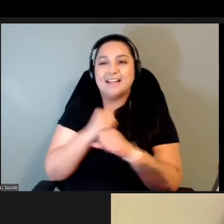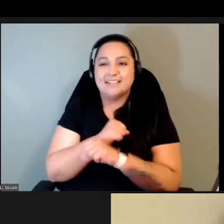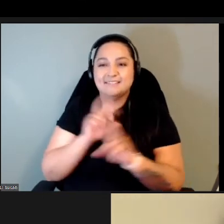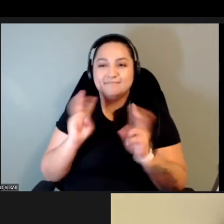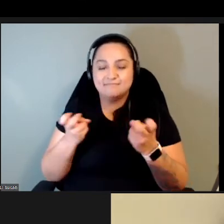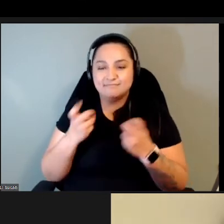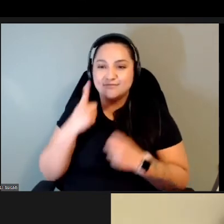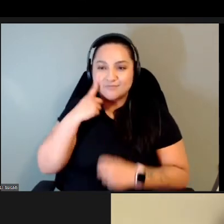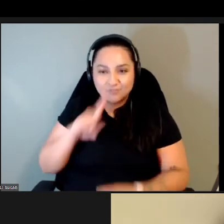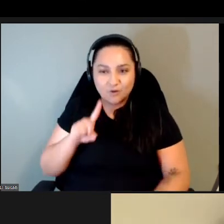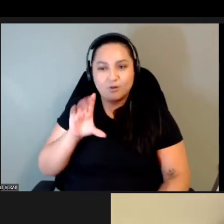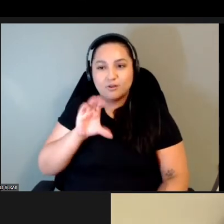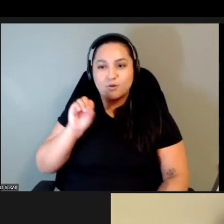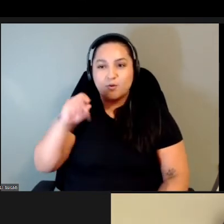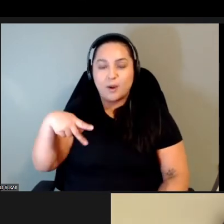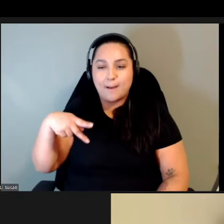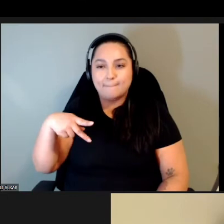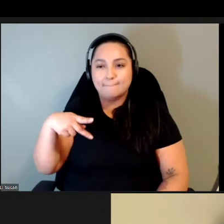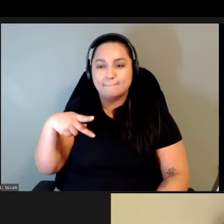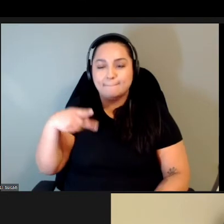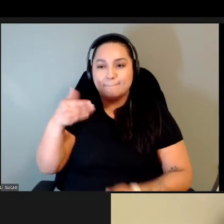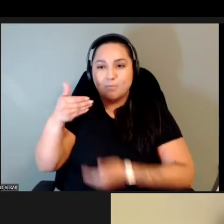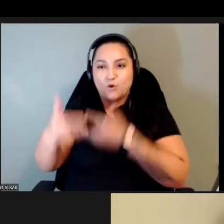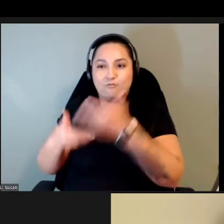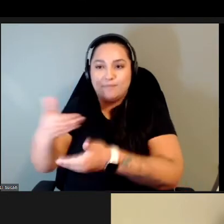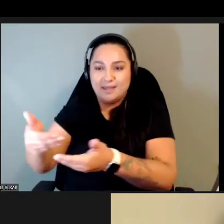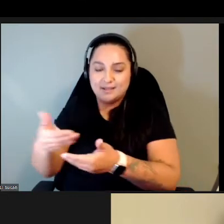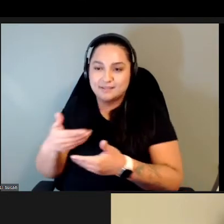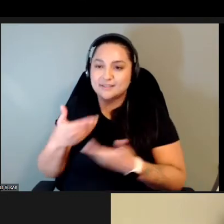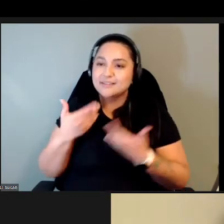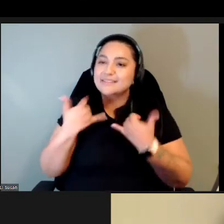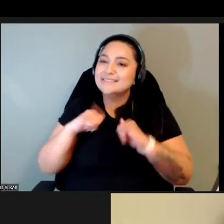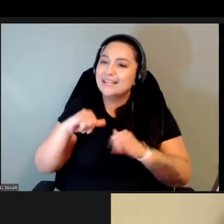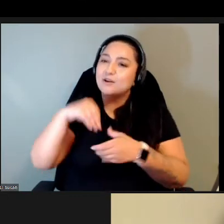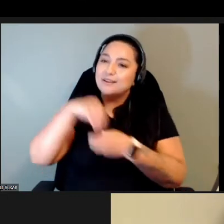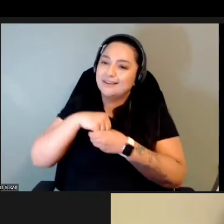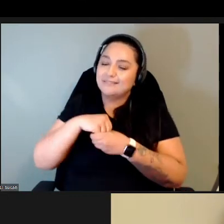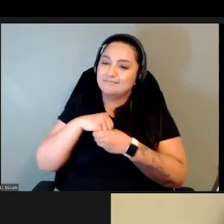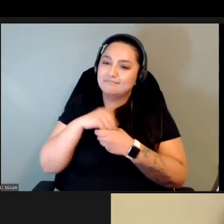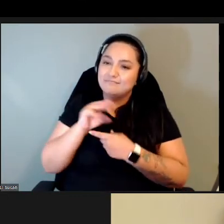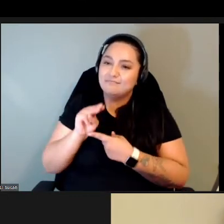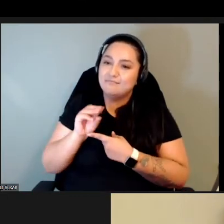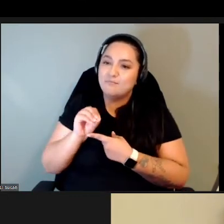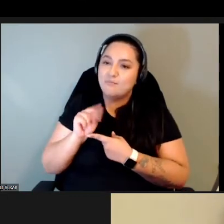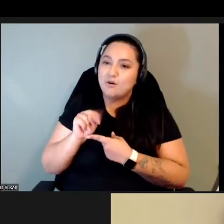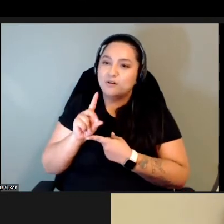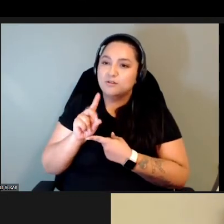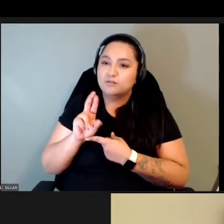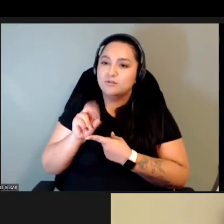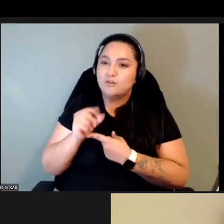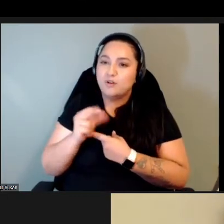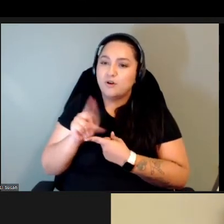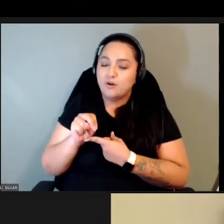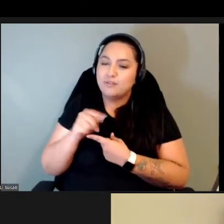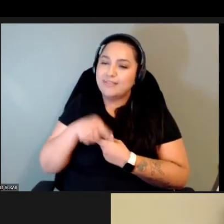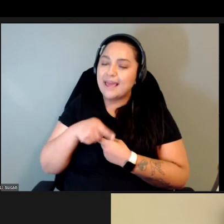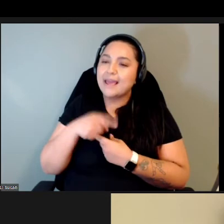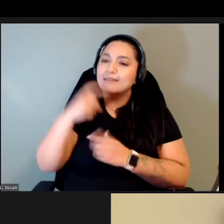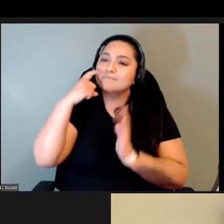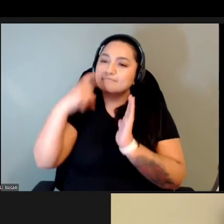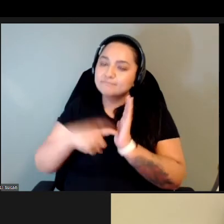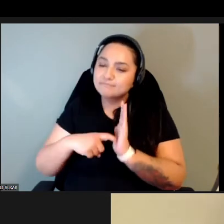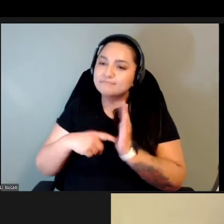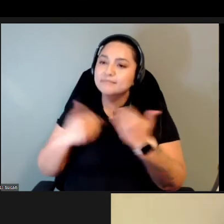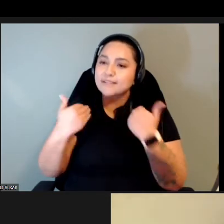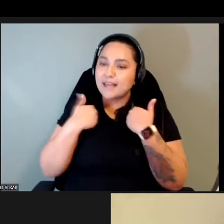entering the culture. And even though inside Mondragon, they really see the value of the industrial cooperatives, but some